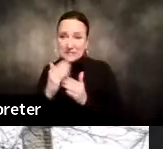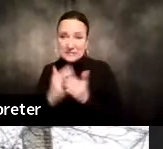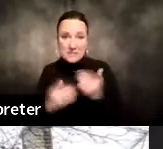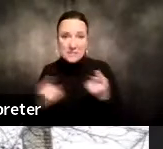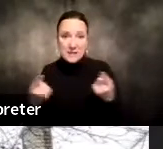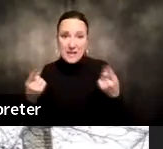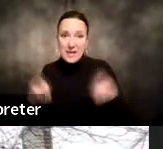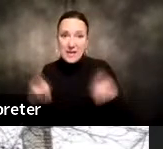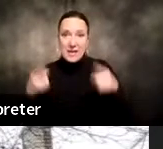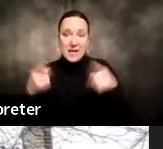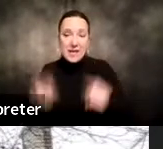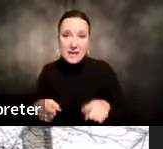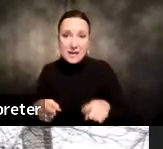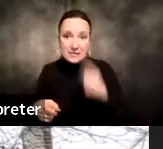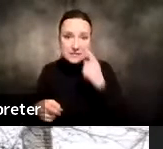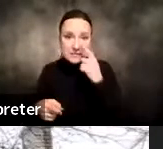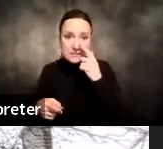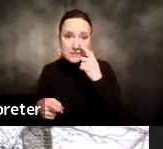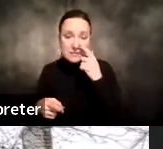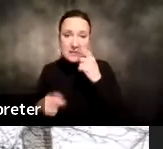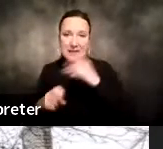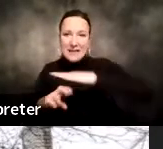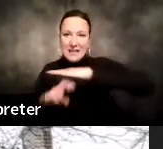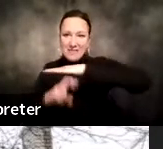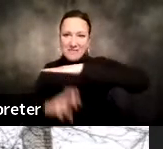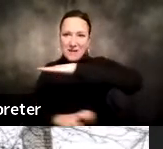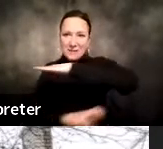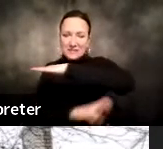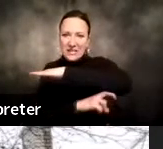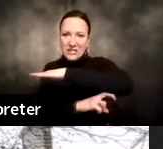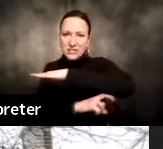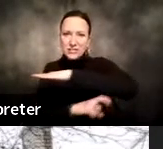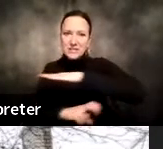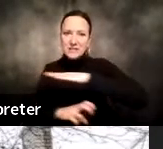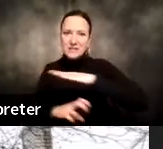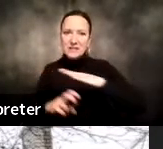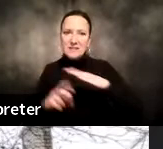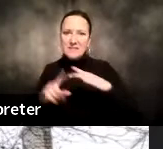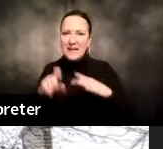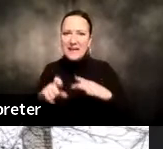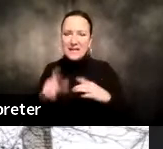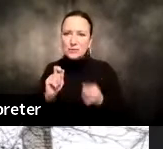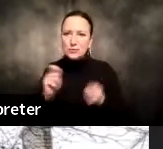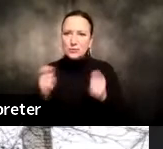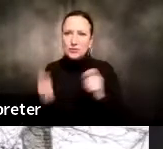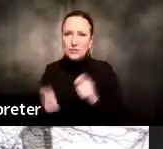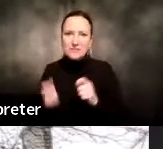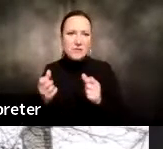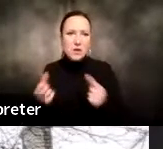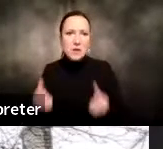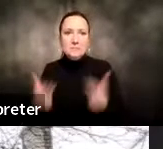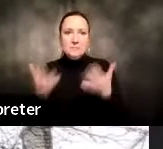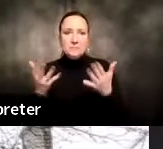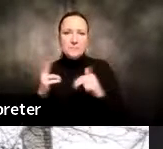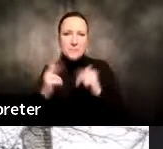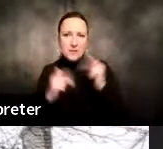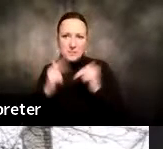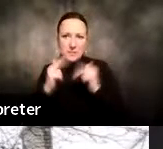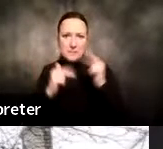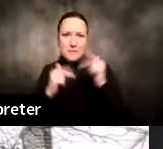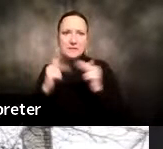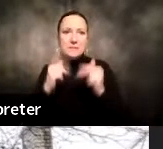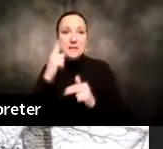than underpinning the foundation, which is very typical for a lot of these type of units where they make a